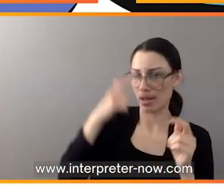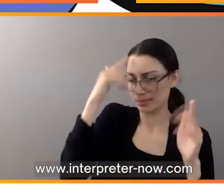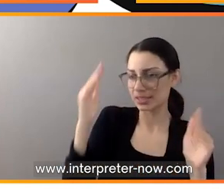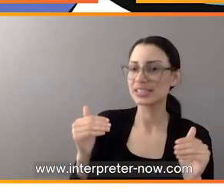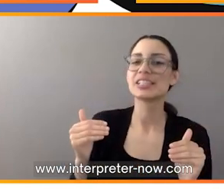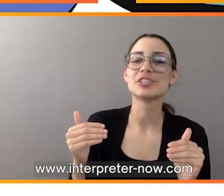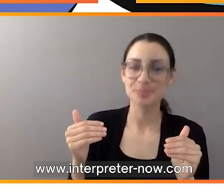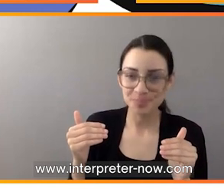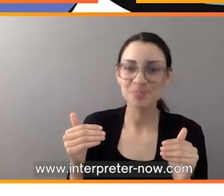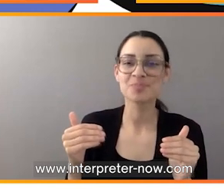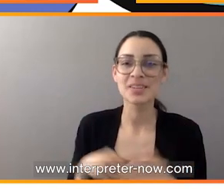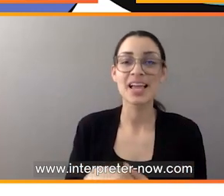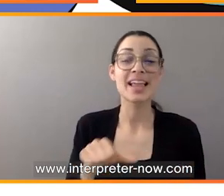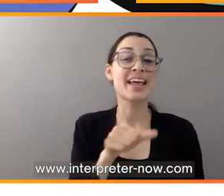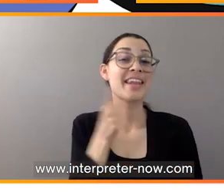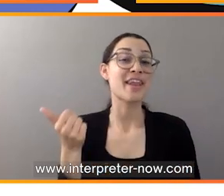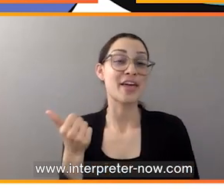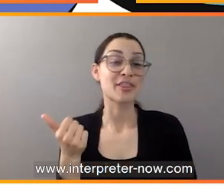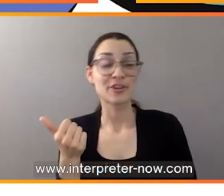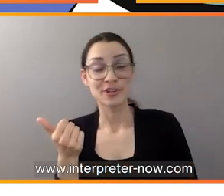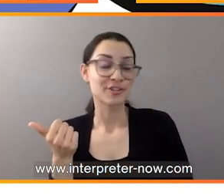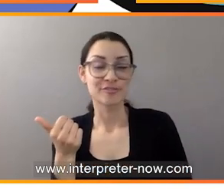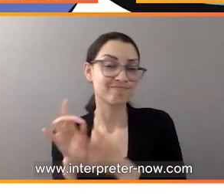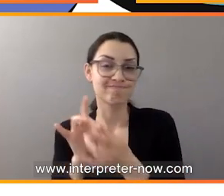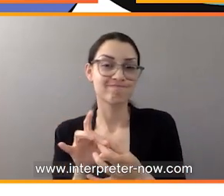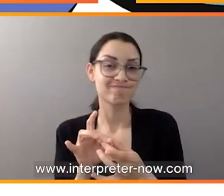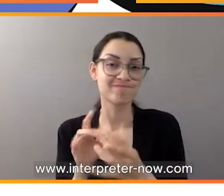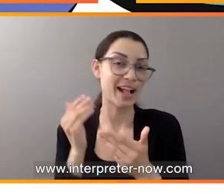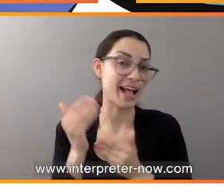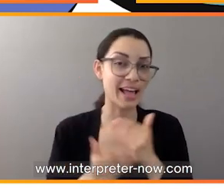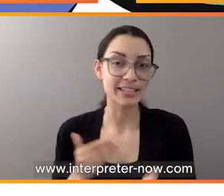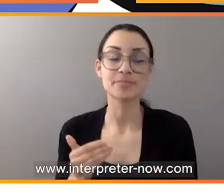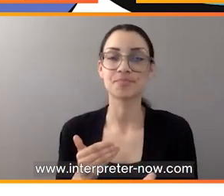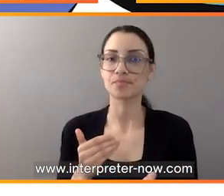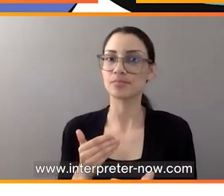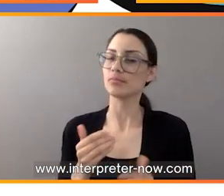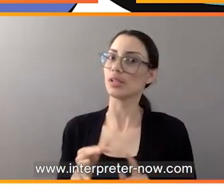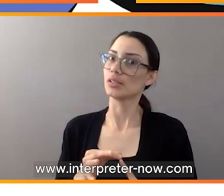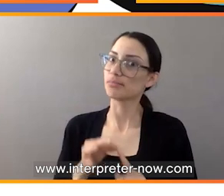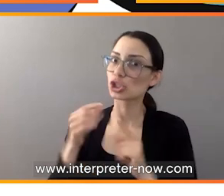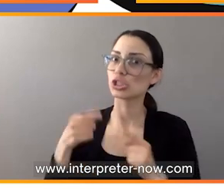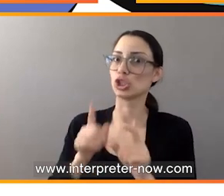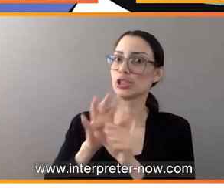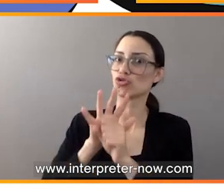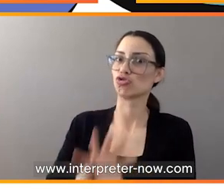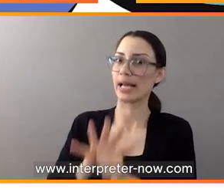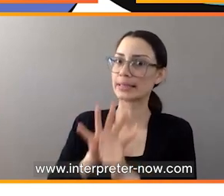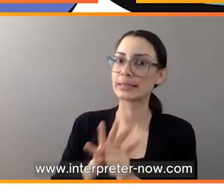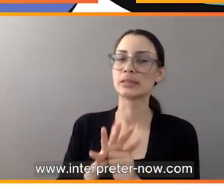kindness, which I always love talking about to you, that especially in times of stress, right? In times of